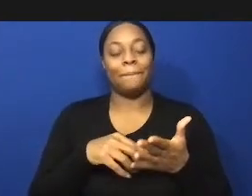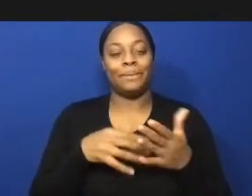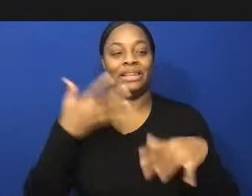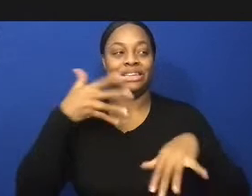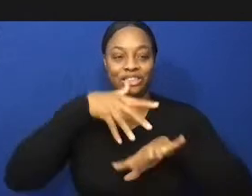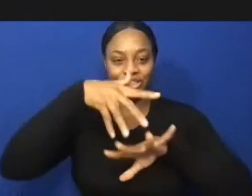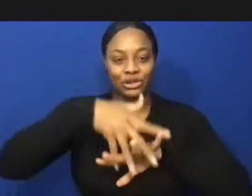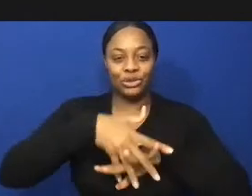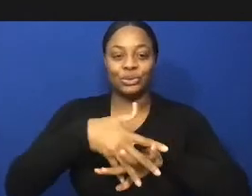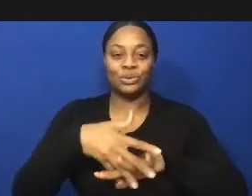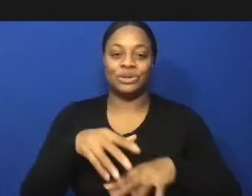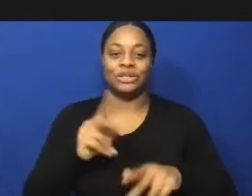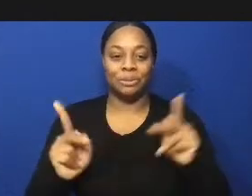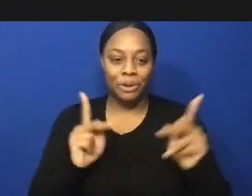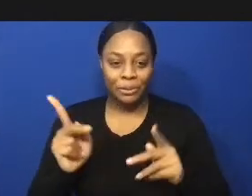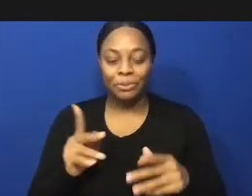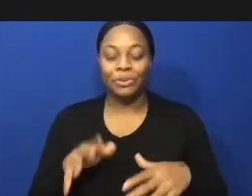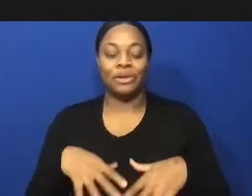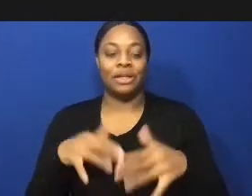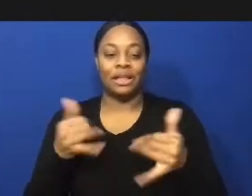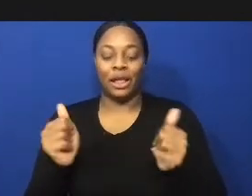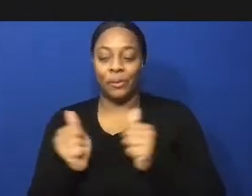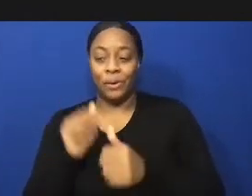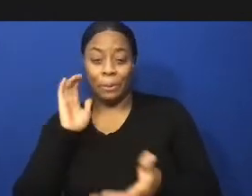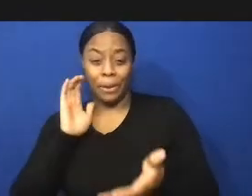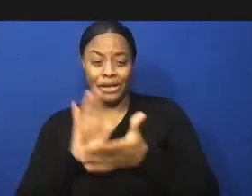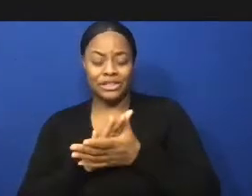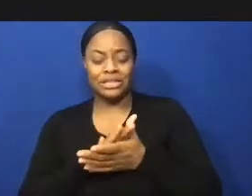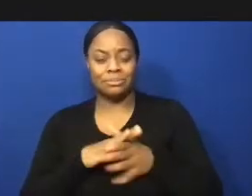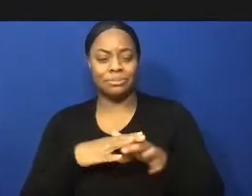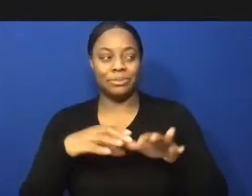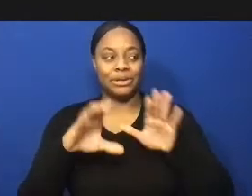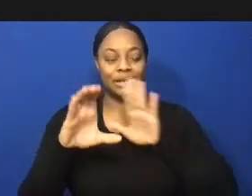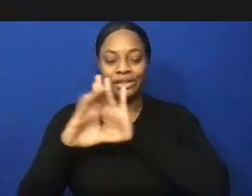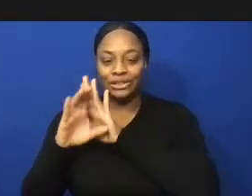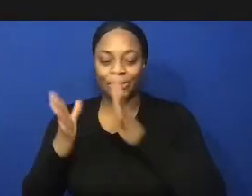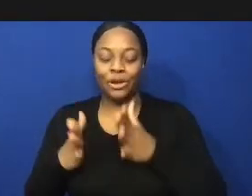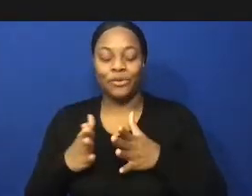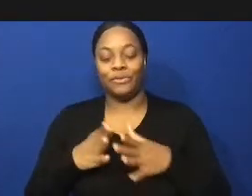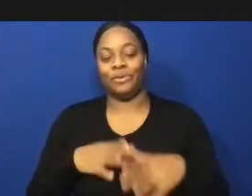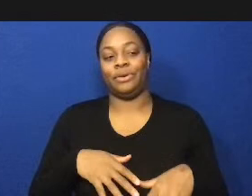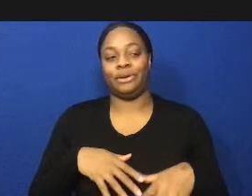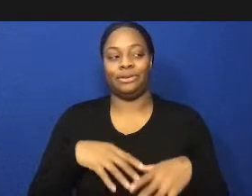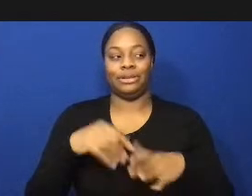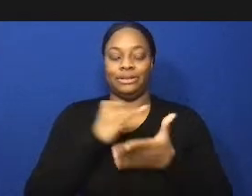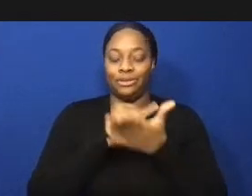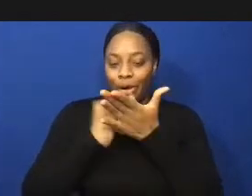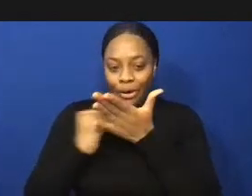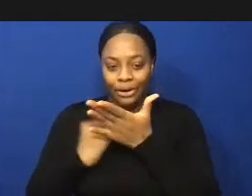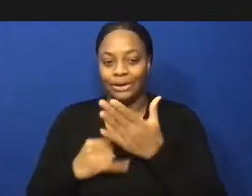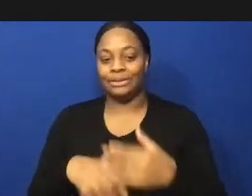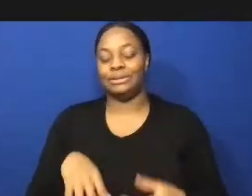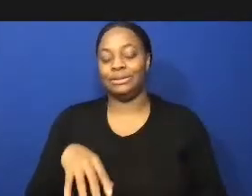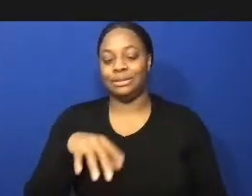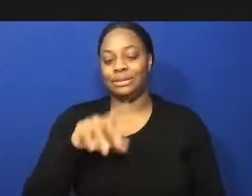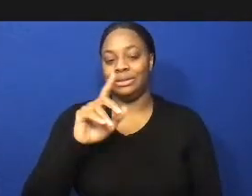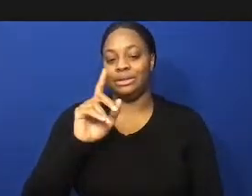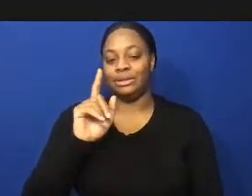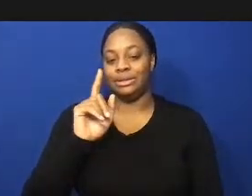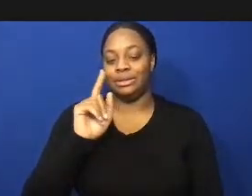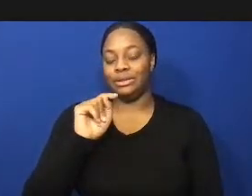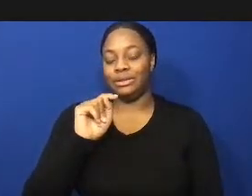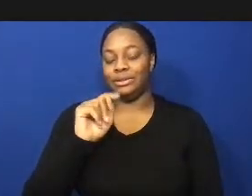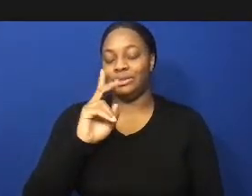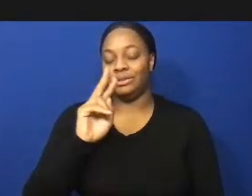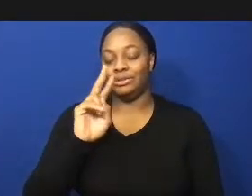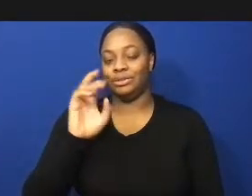as Montclair, New Jersey, with my husband, photographer, and graphic artist, Tony Turner. Our daughter, Ashe Turner, a